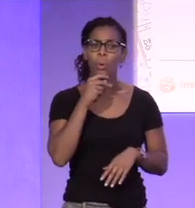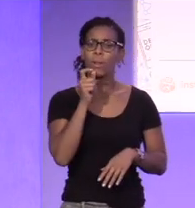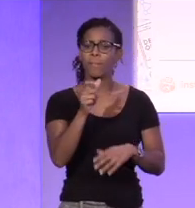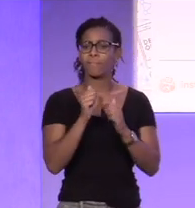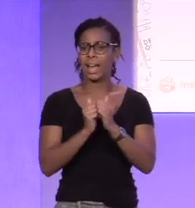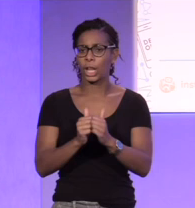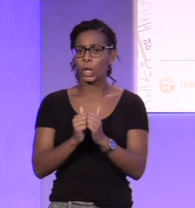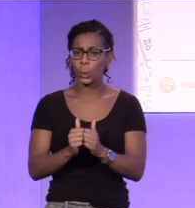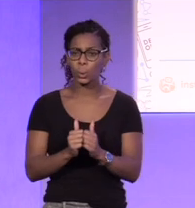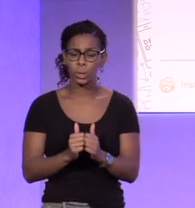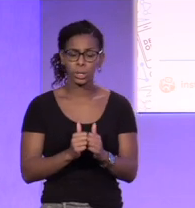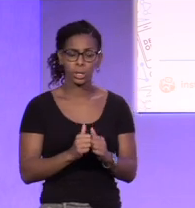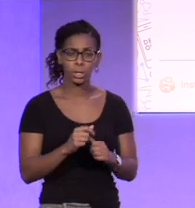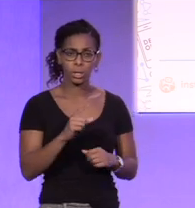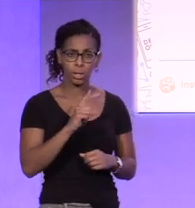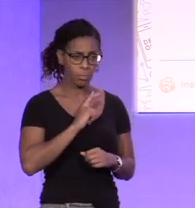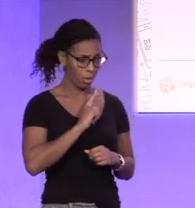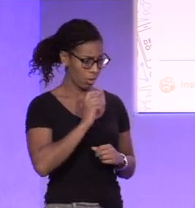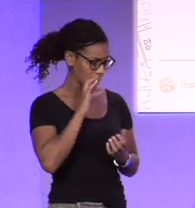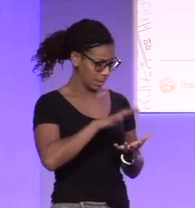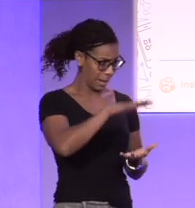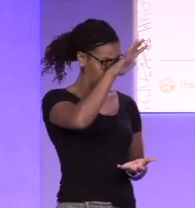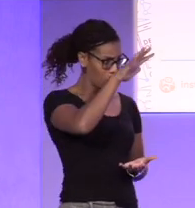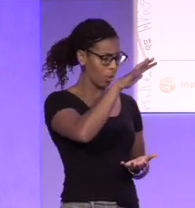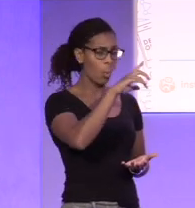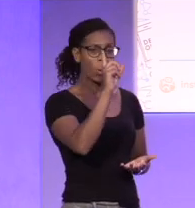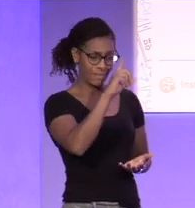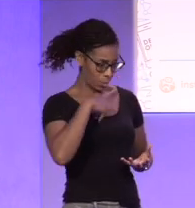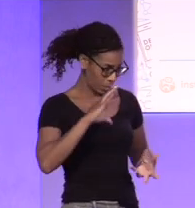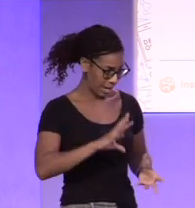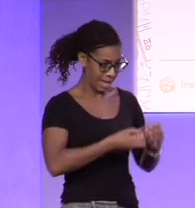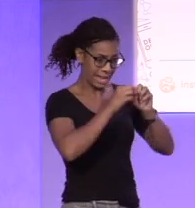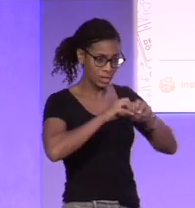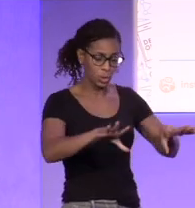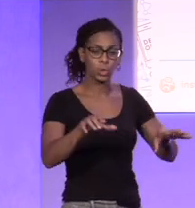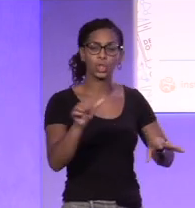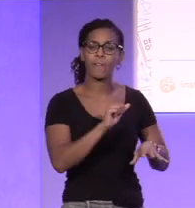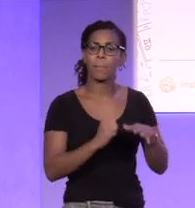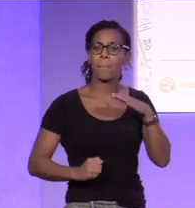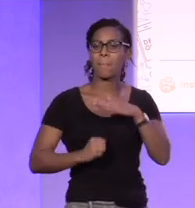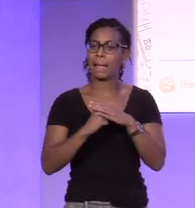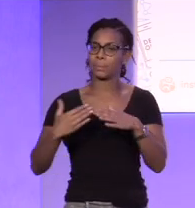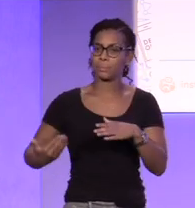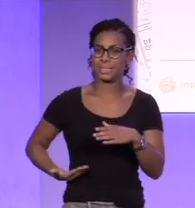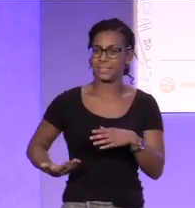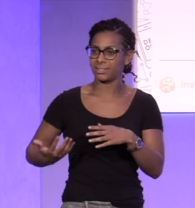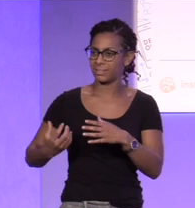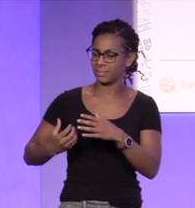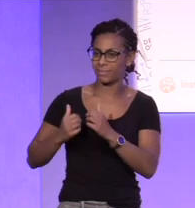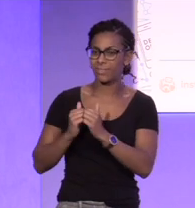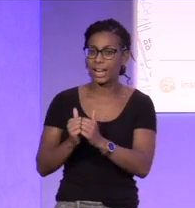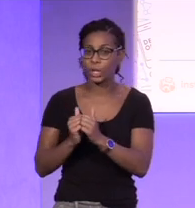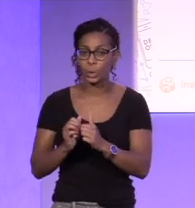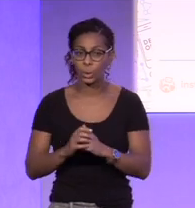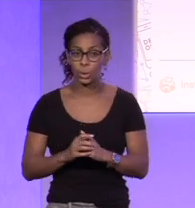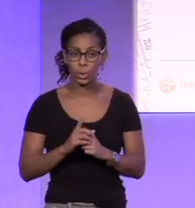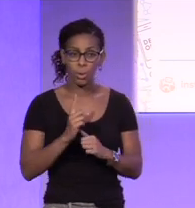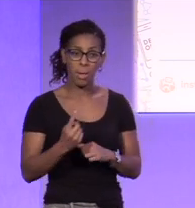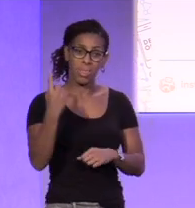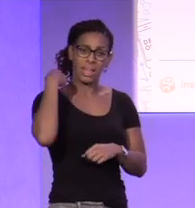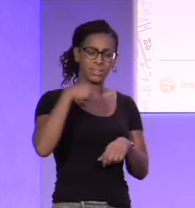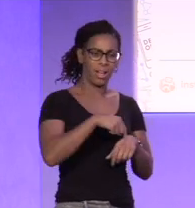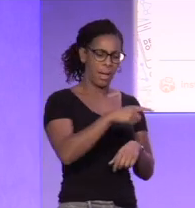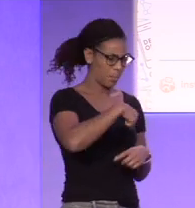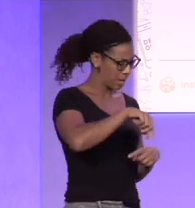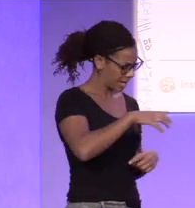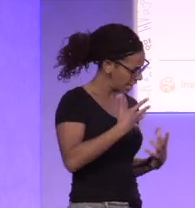when executed, should deliver the maximum business value. But back then, we were not mature enough to be able to talk in terms of value. But we will be